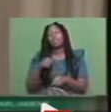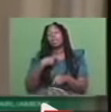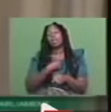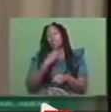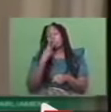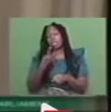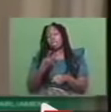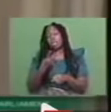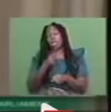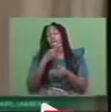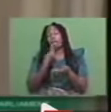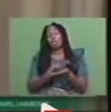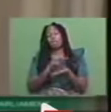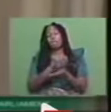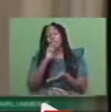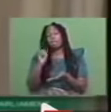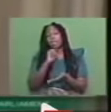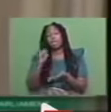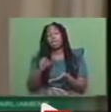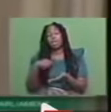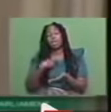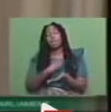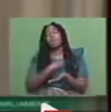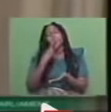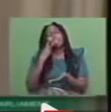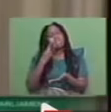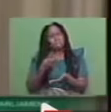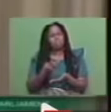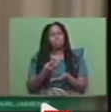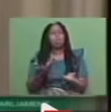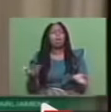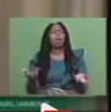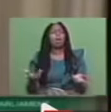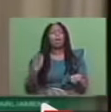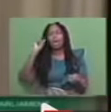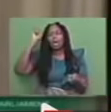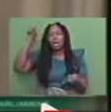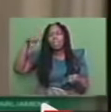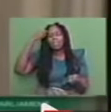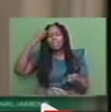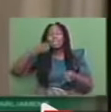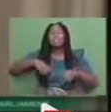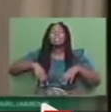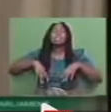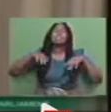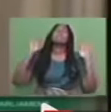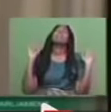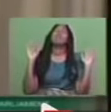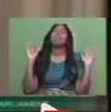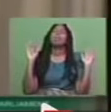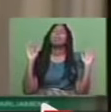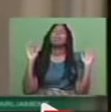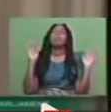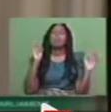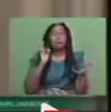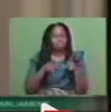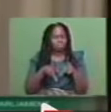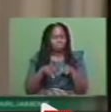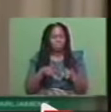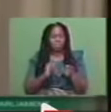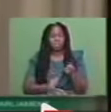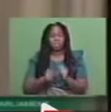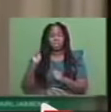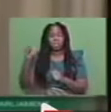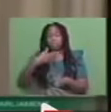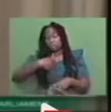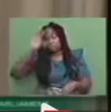government that has given up on the people of our nation. In the opposition, we say we will never give up, and we have not given up